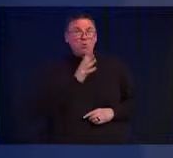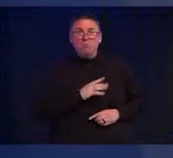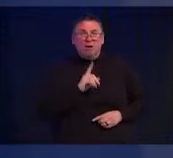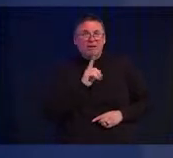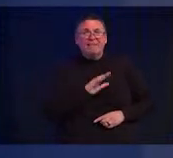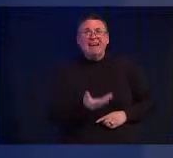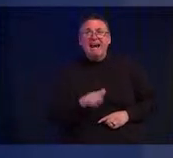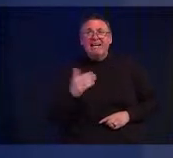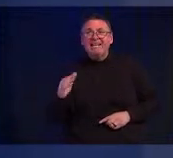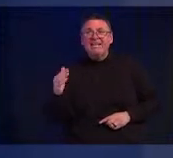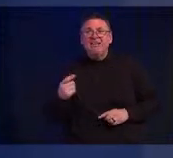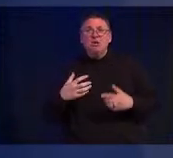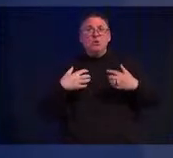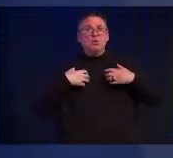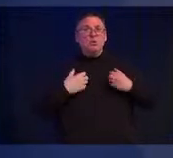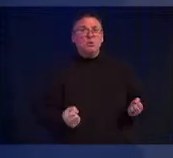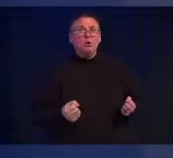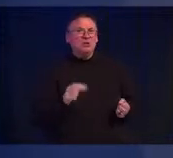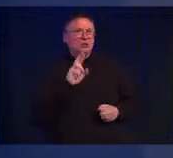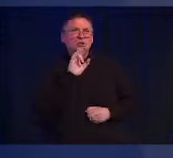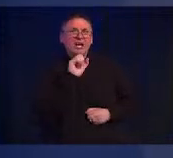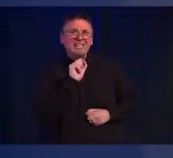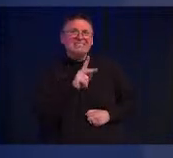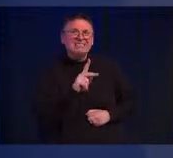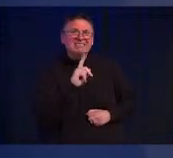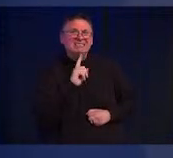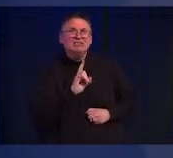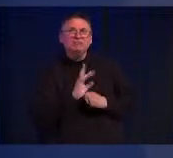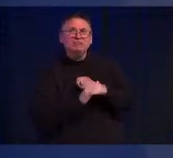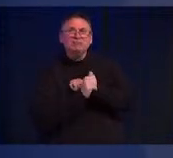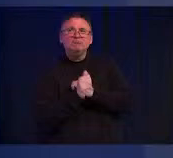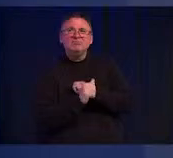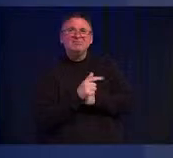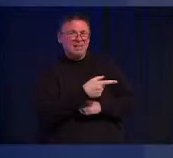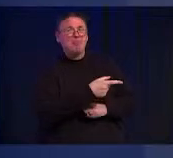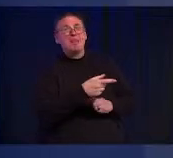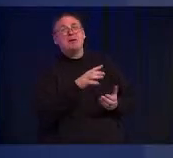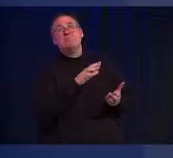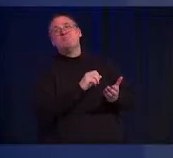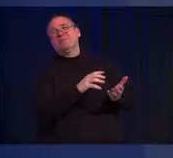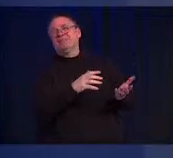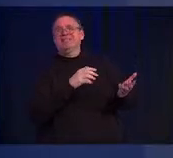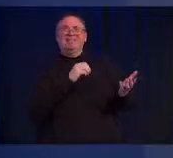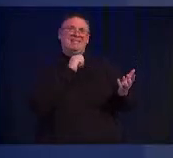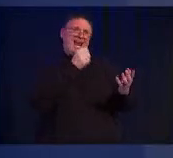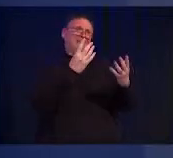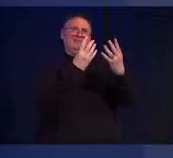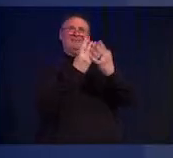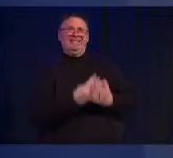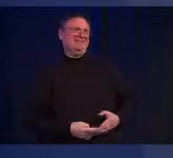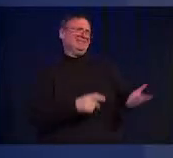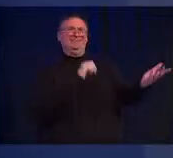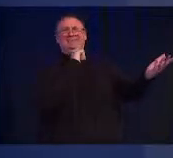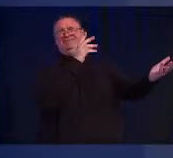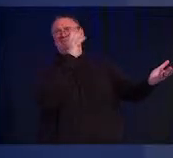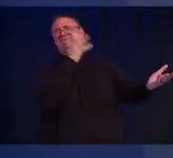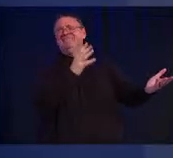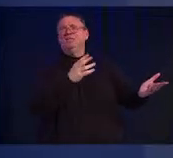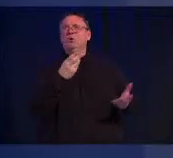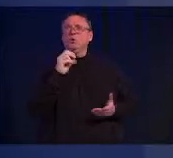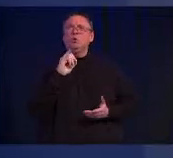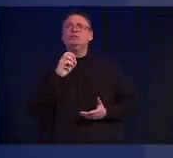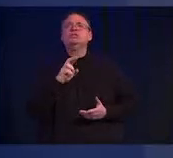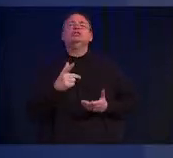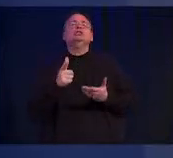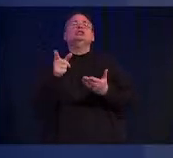good product. It has also not been vetted. We don't have a citizens initiative ballot, which I will fight for because Hoosiers deserve to have a